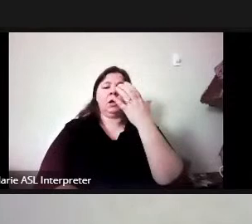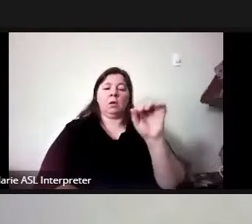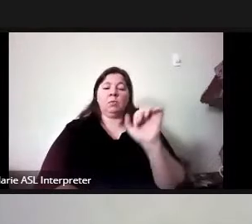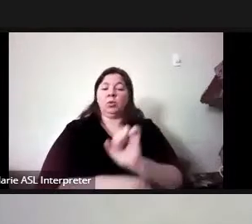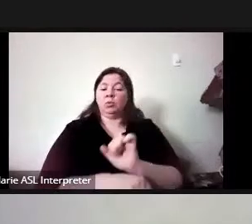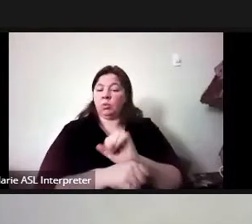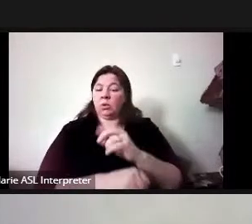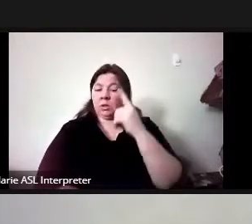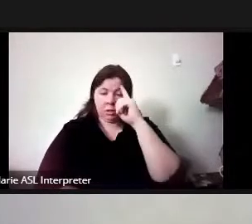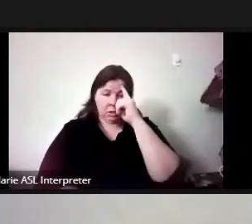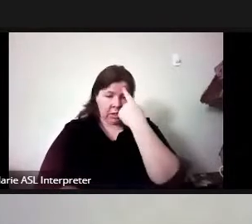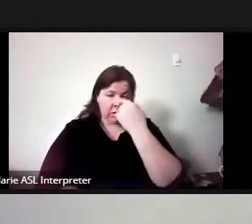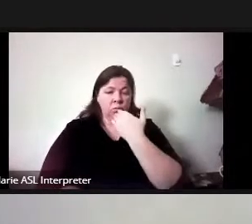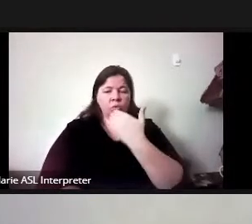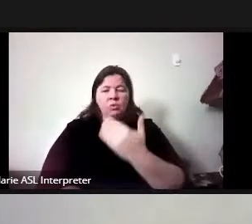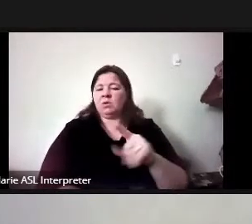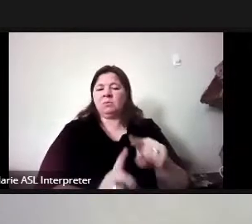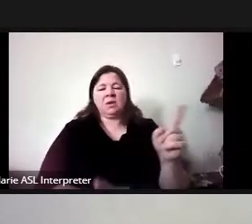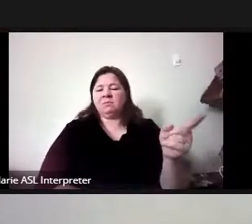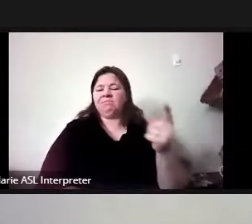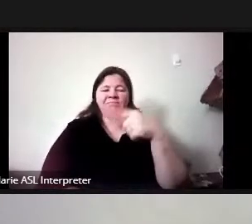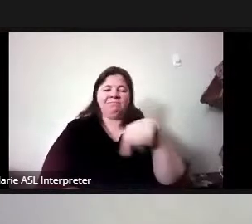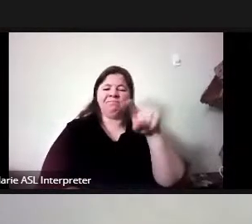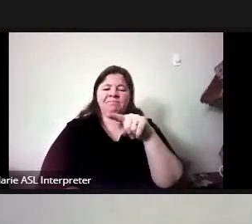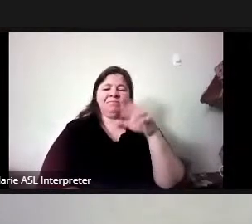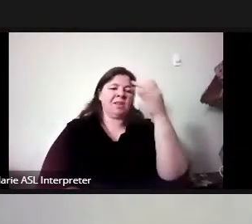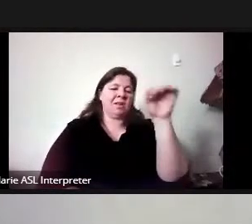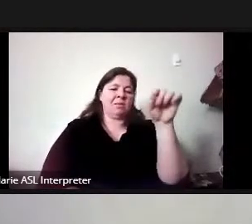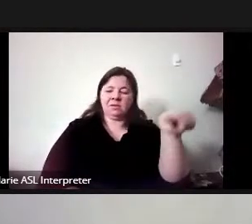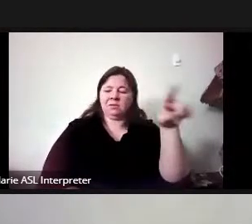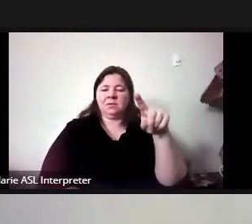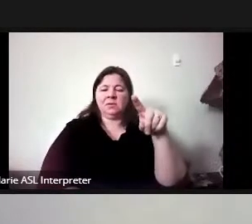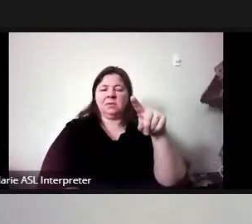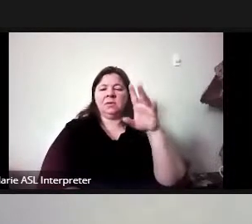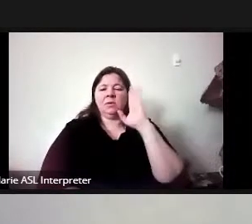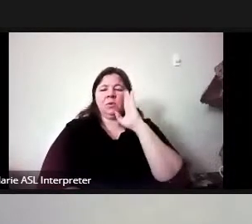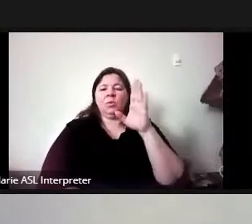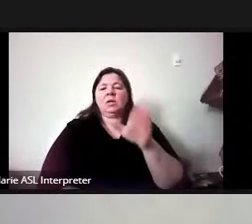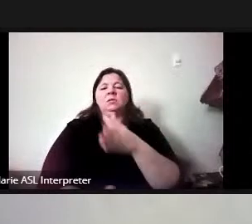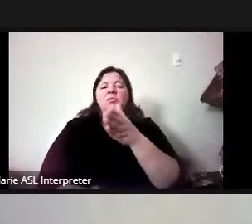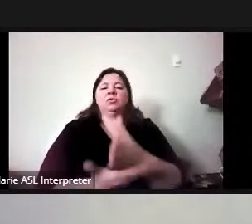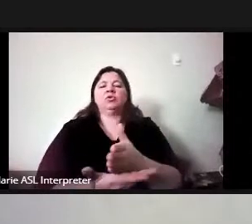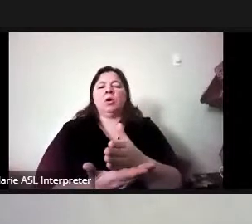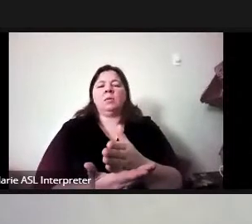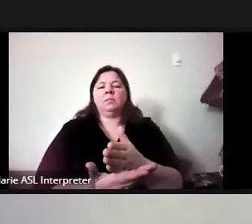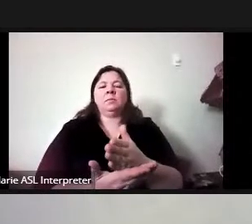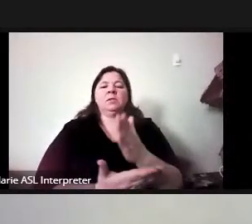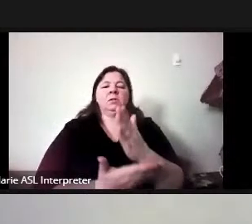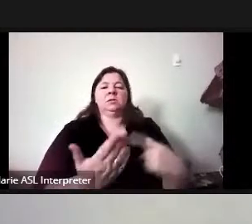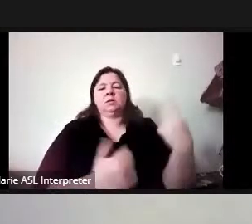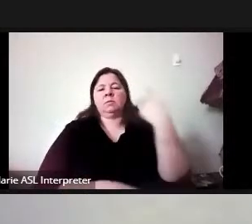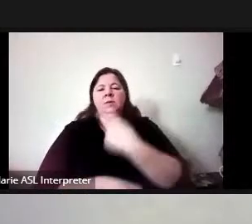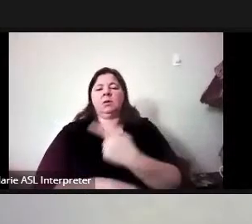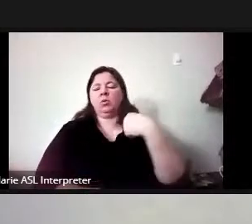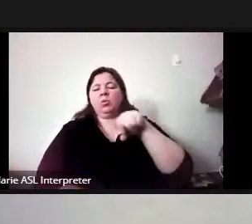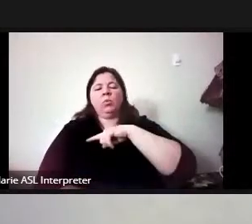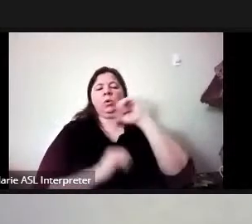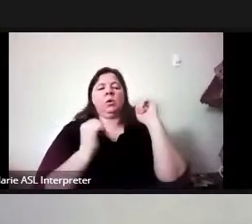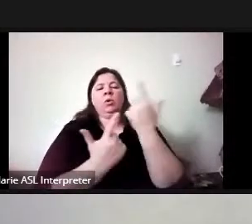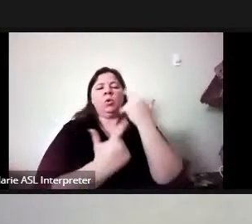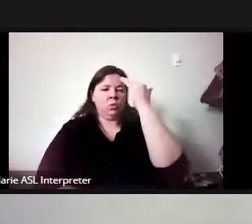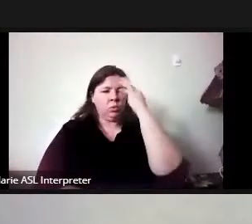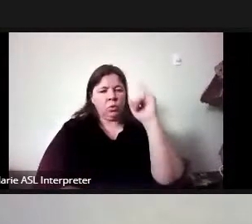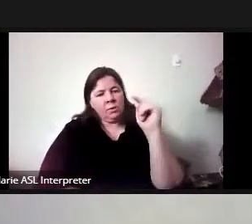but ultimately every company is like going to stop, at some point. We all know.